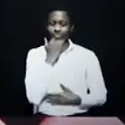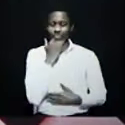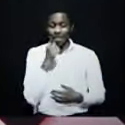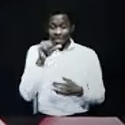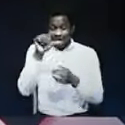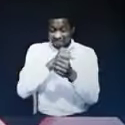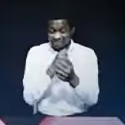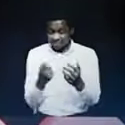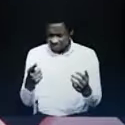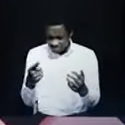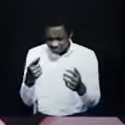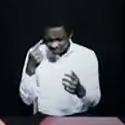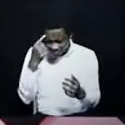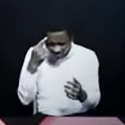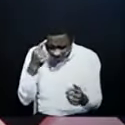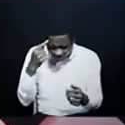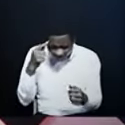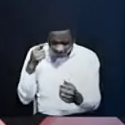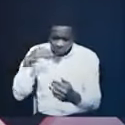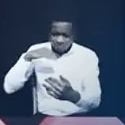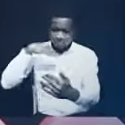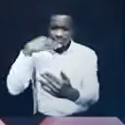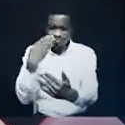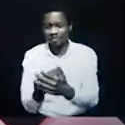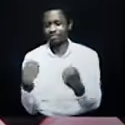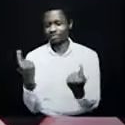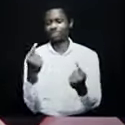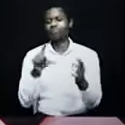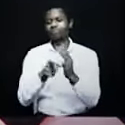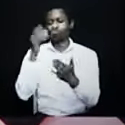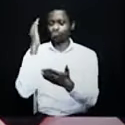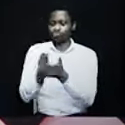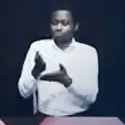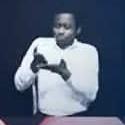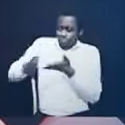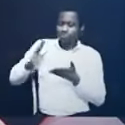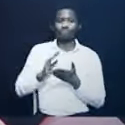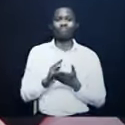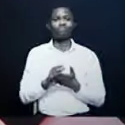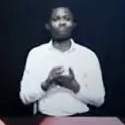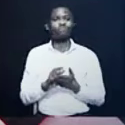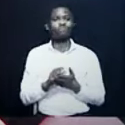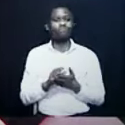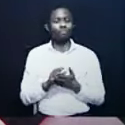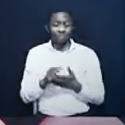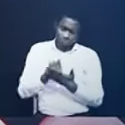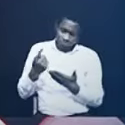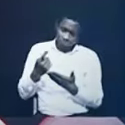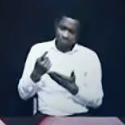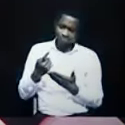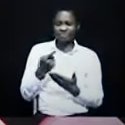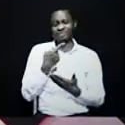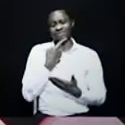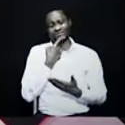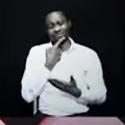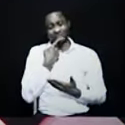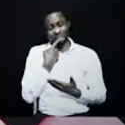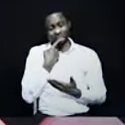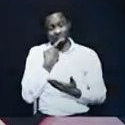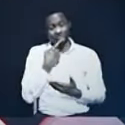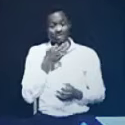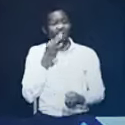we were ending, we said this, that merely building defense